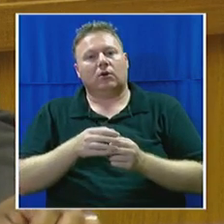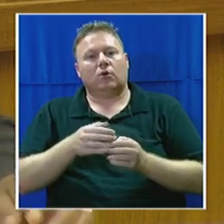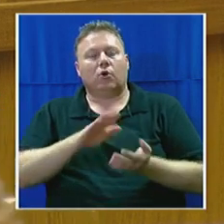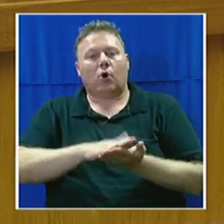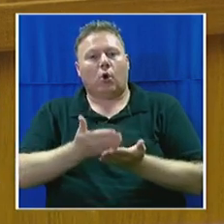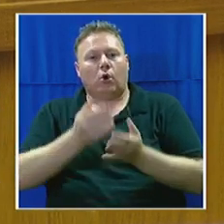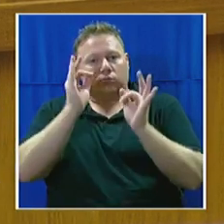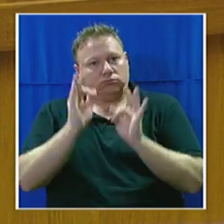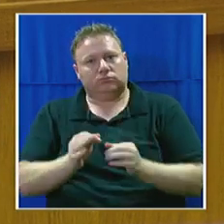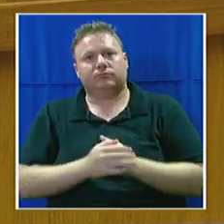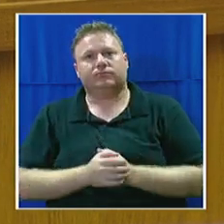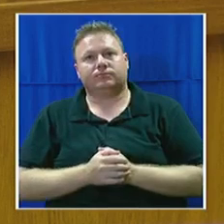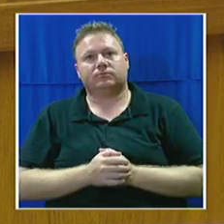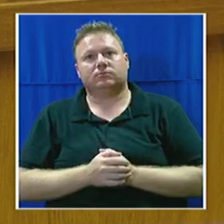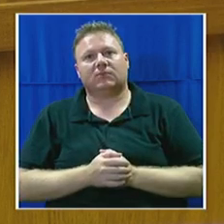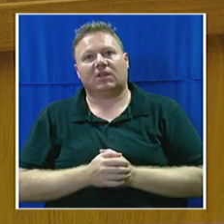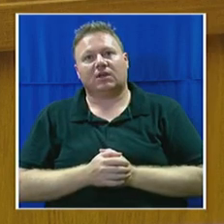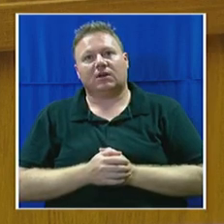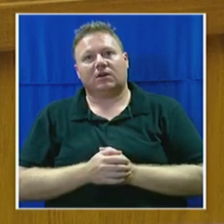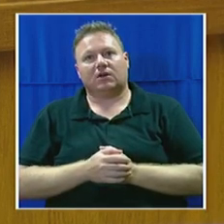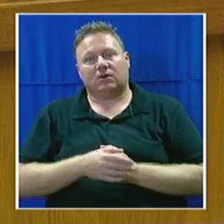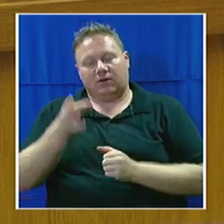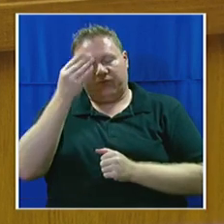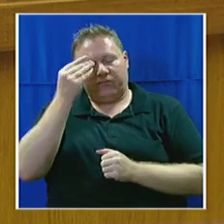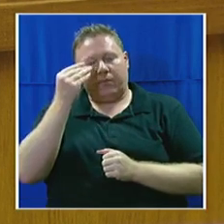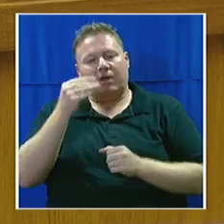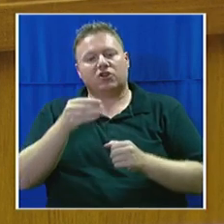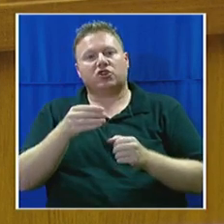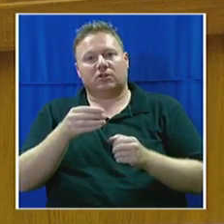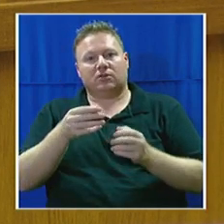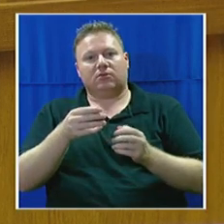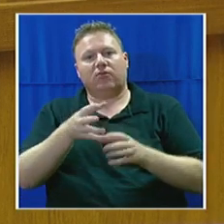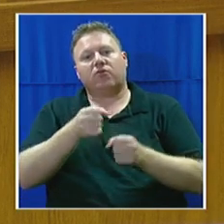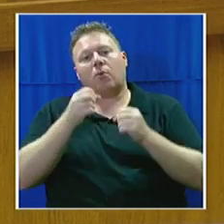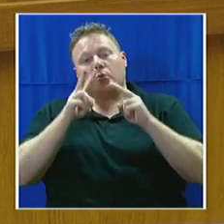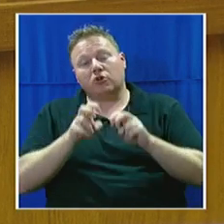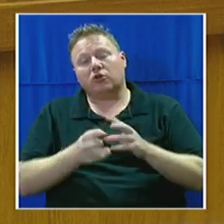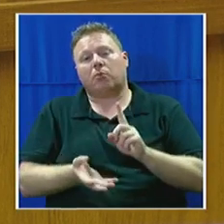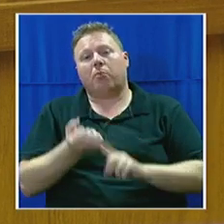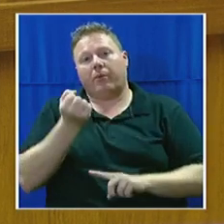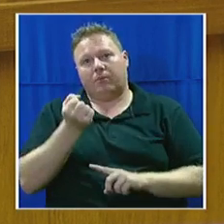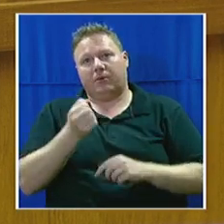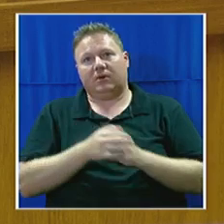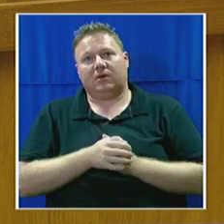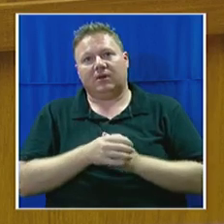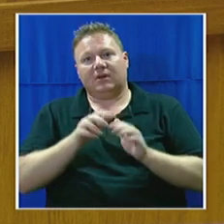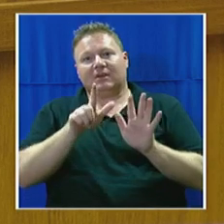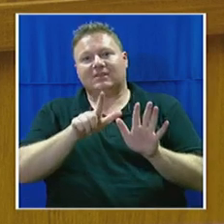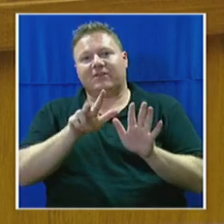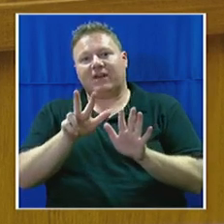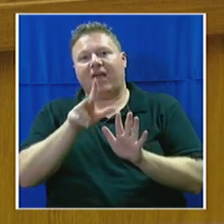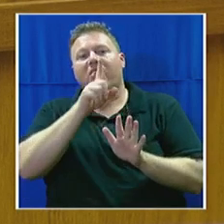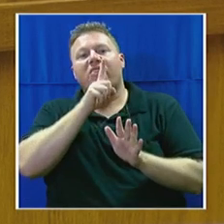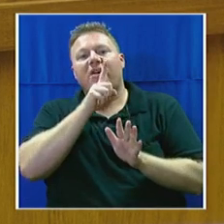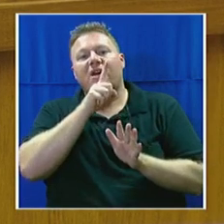the simple desktop research indicated that of the 78,000